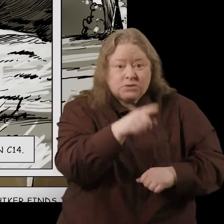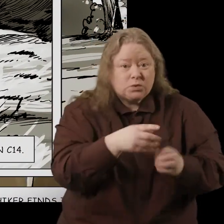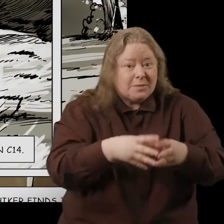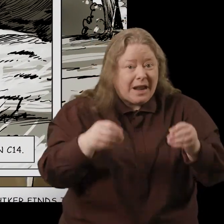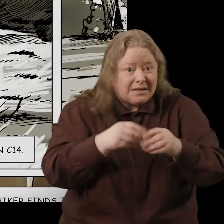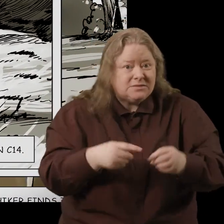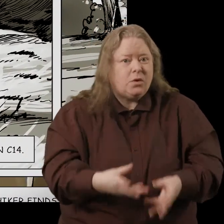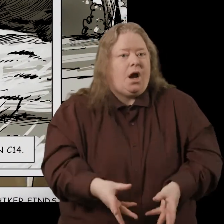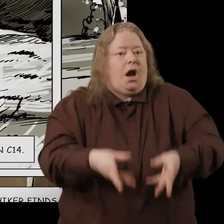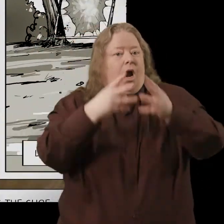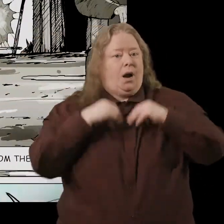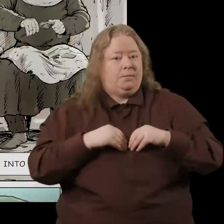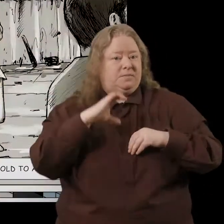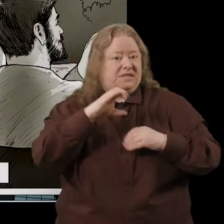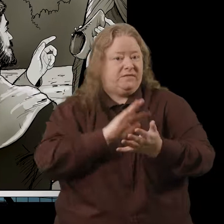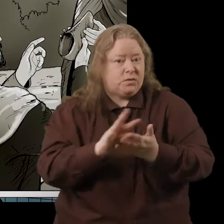radiocarbon.